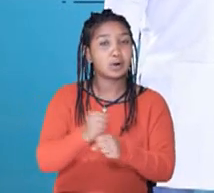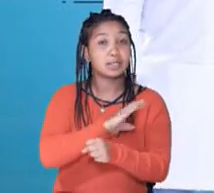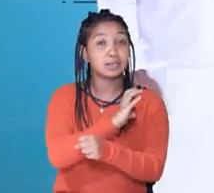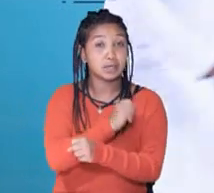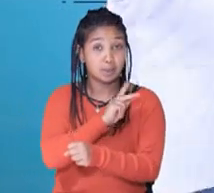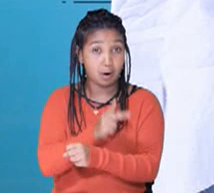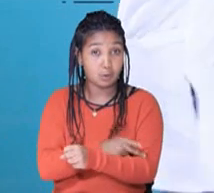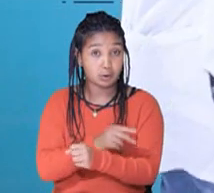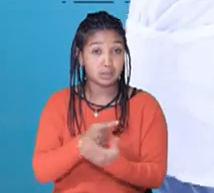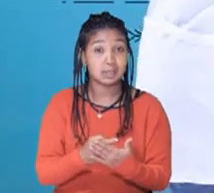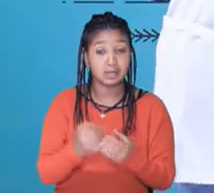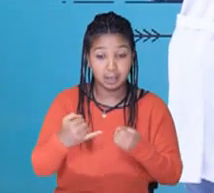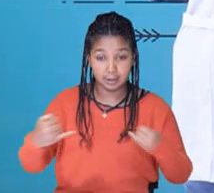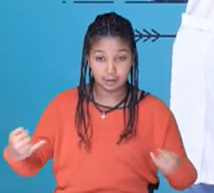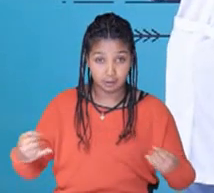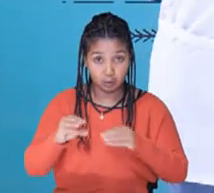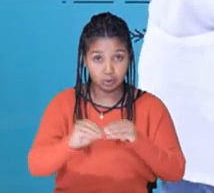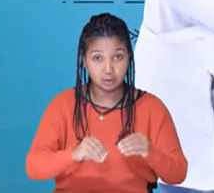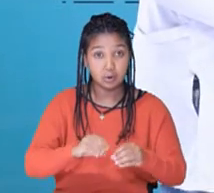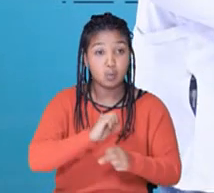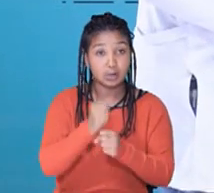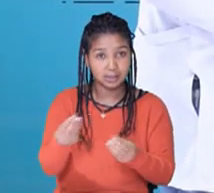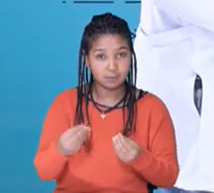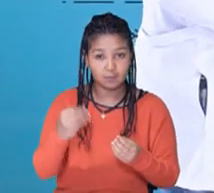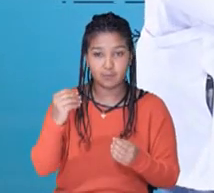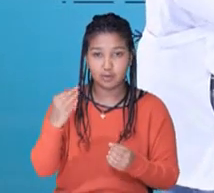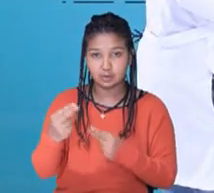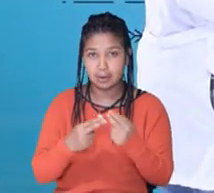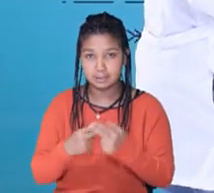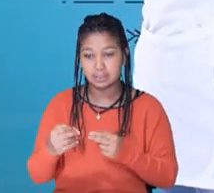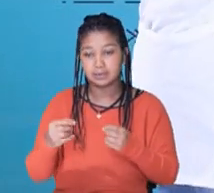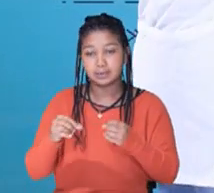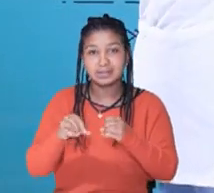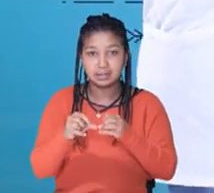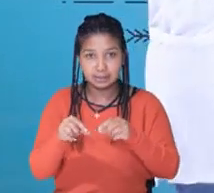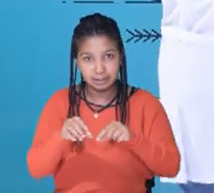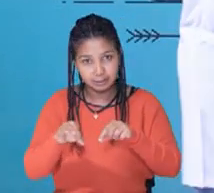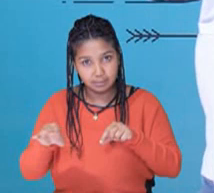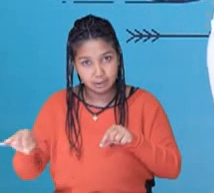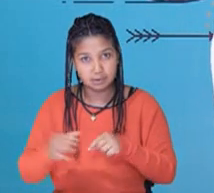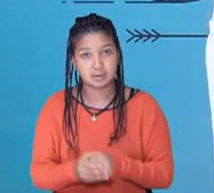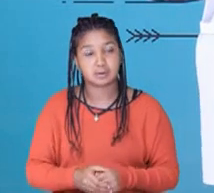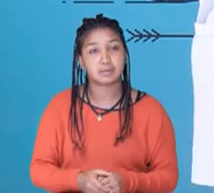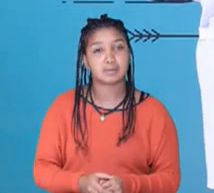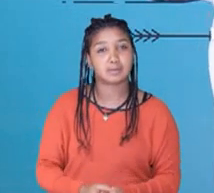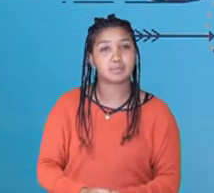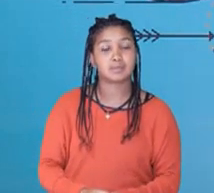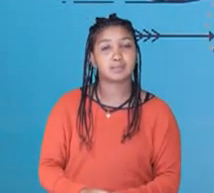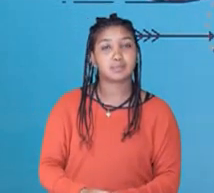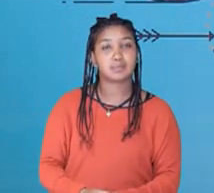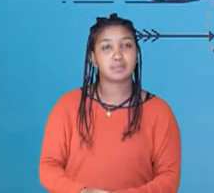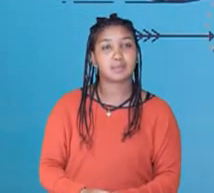work, energy, and power. In linear motion, work is given as force times displacement. The analogous concept of